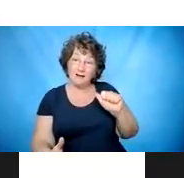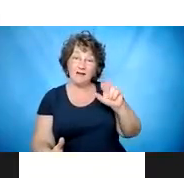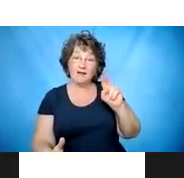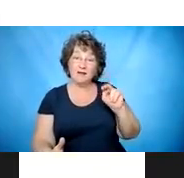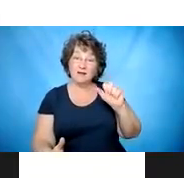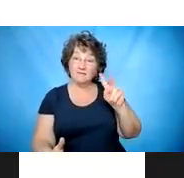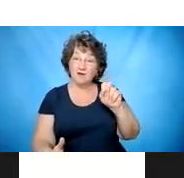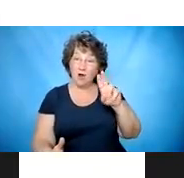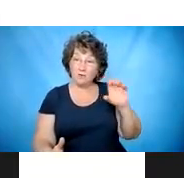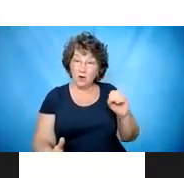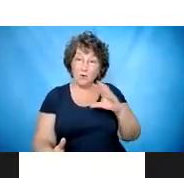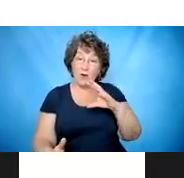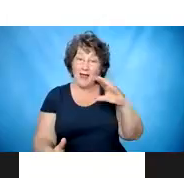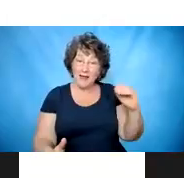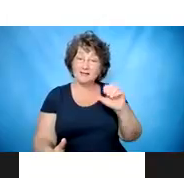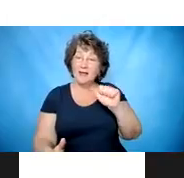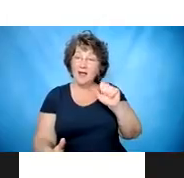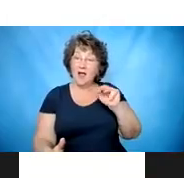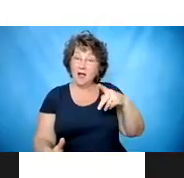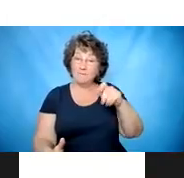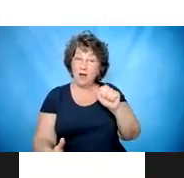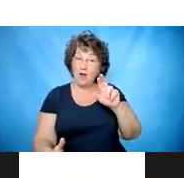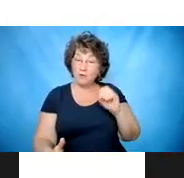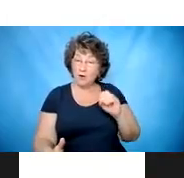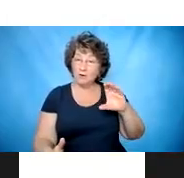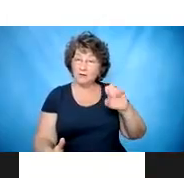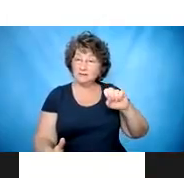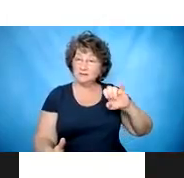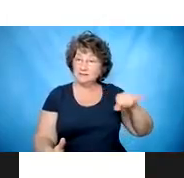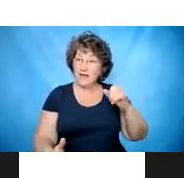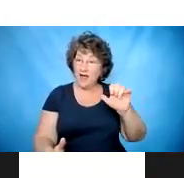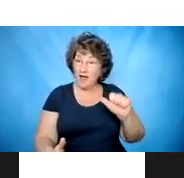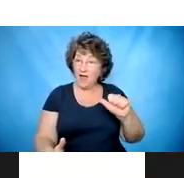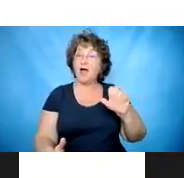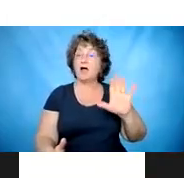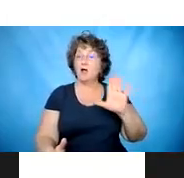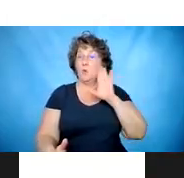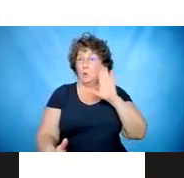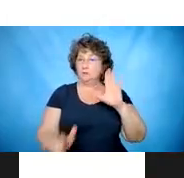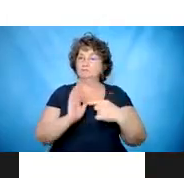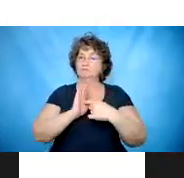chosen to share their experiences with us through video. Please play the videos.